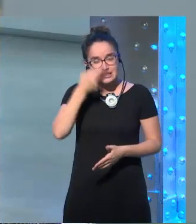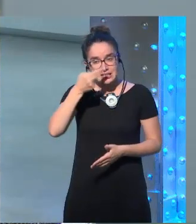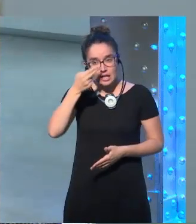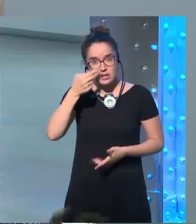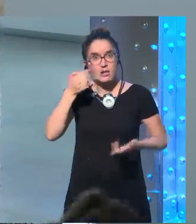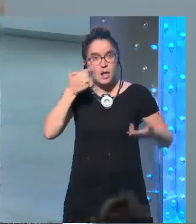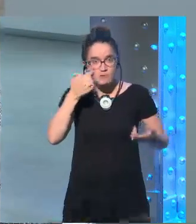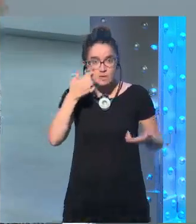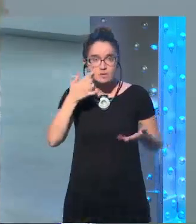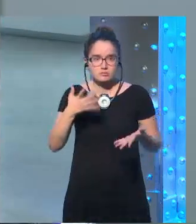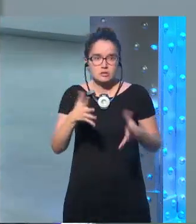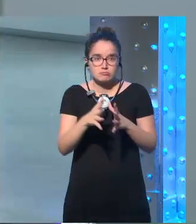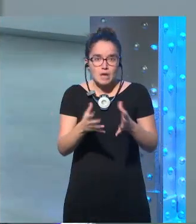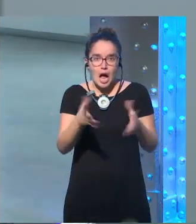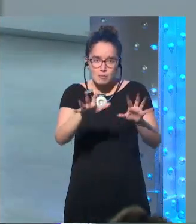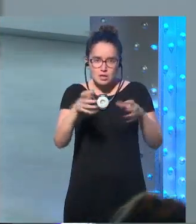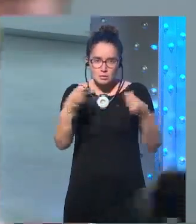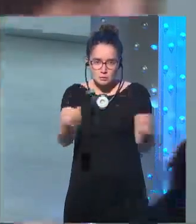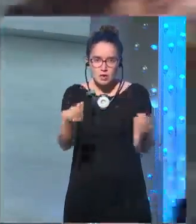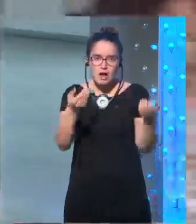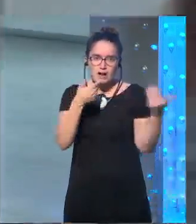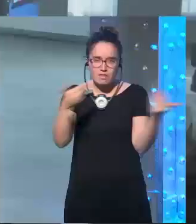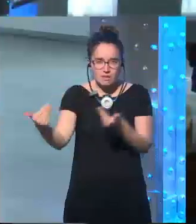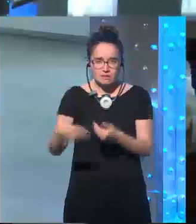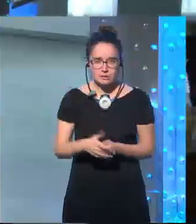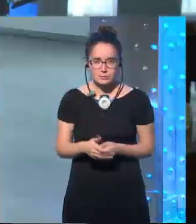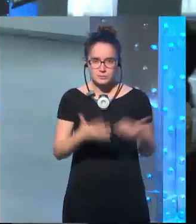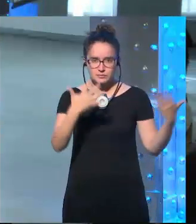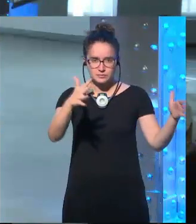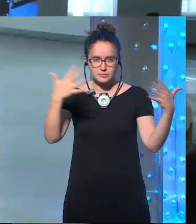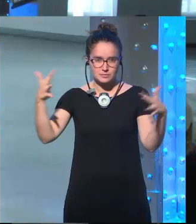you a very interesting morning and very fruitful results.